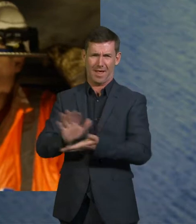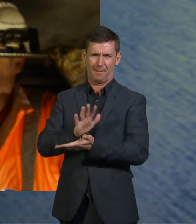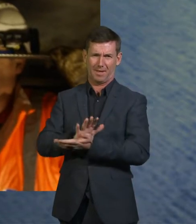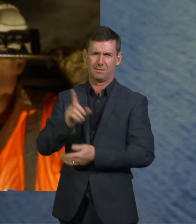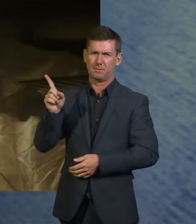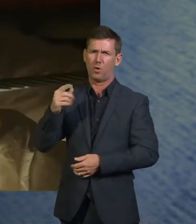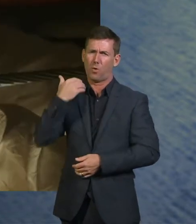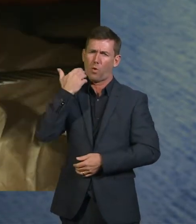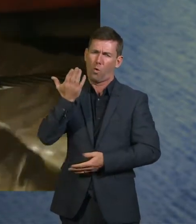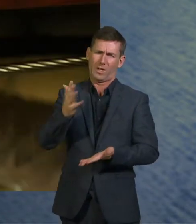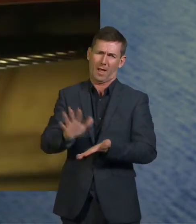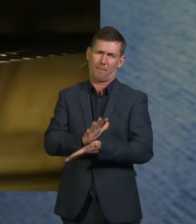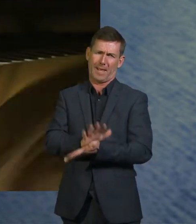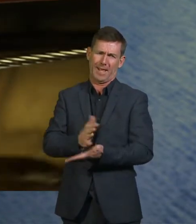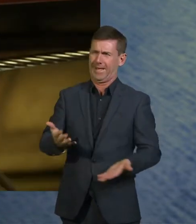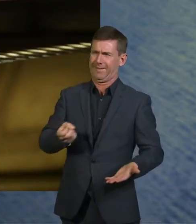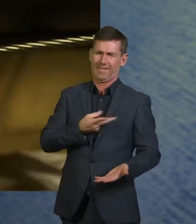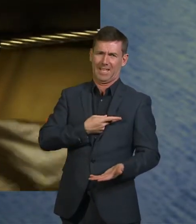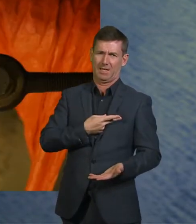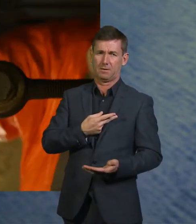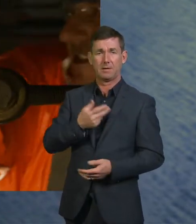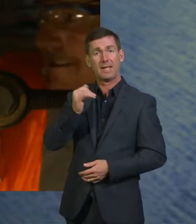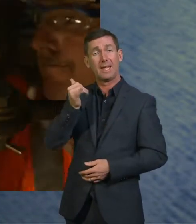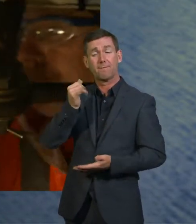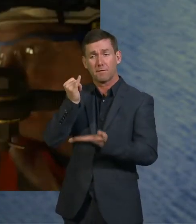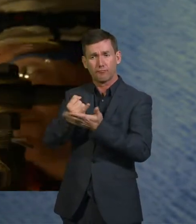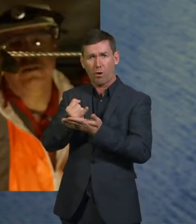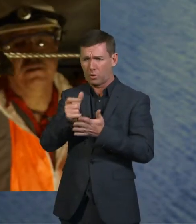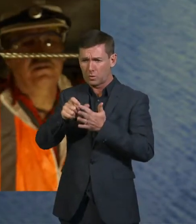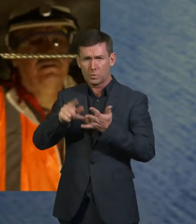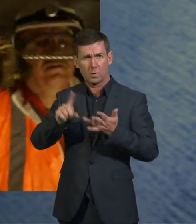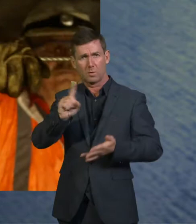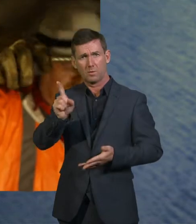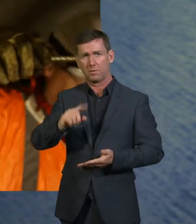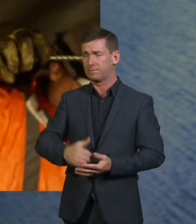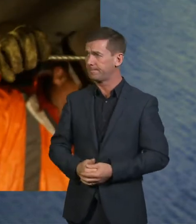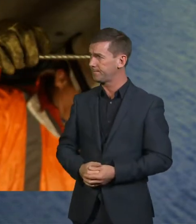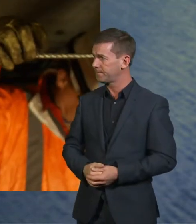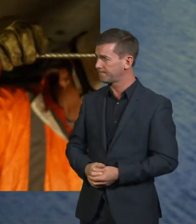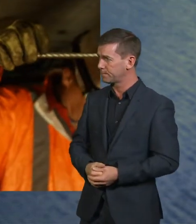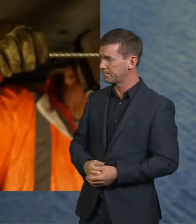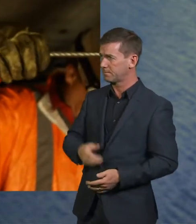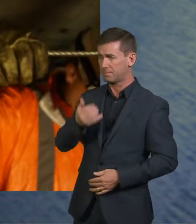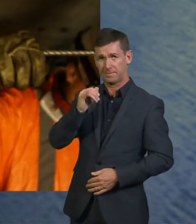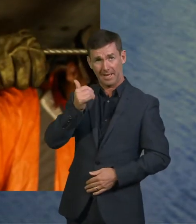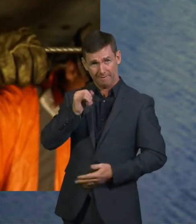always happy. But what if it's not quite right? If it's not quite right, it'll be on the